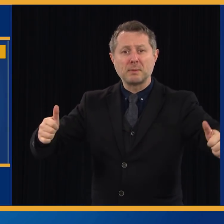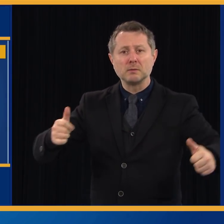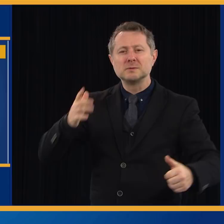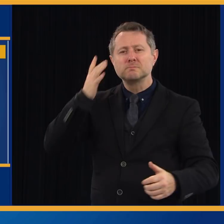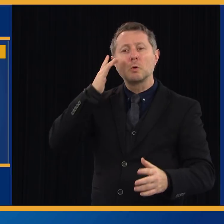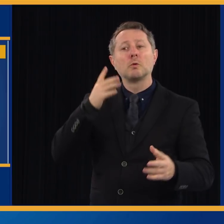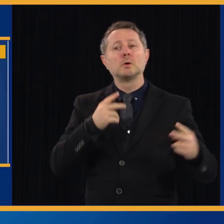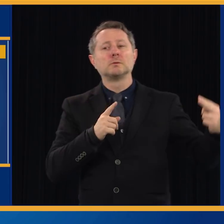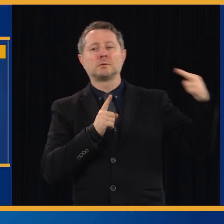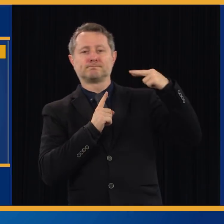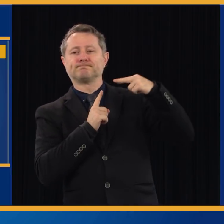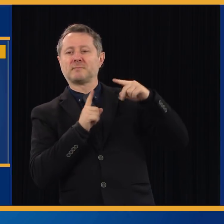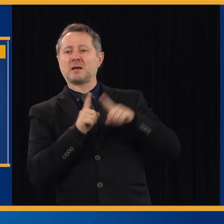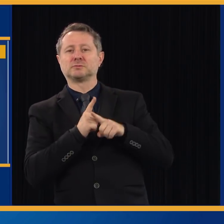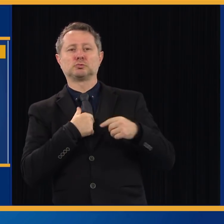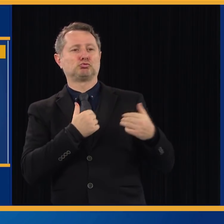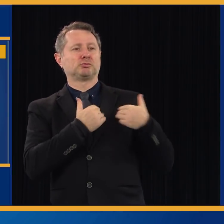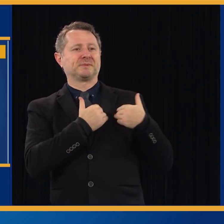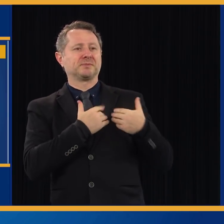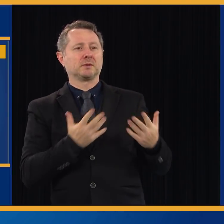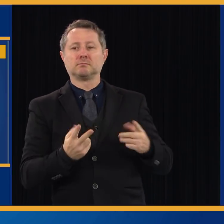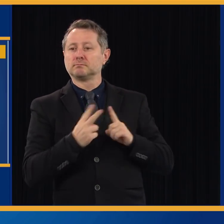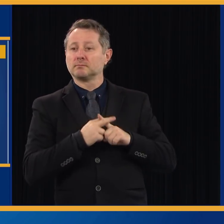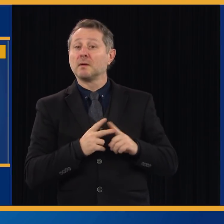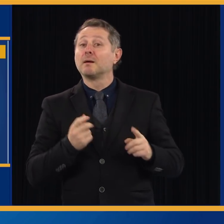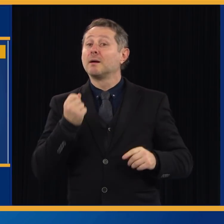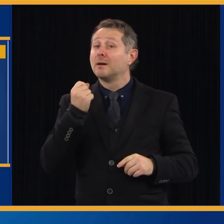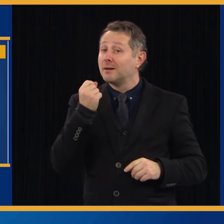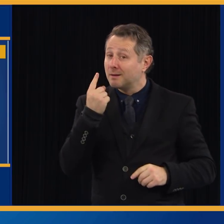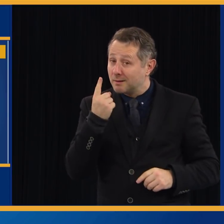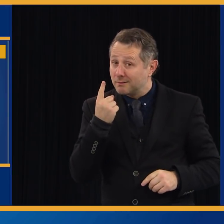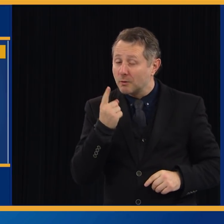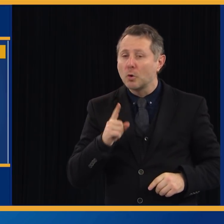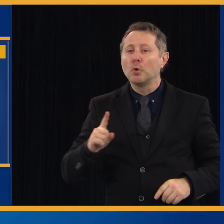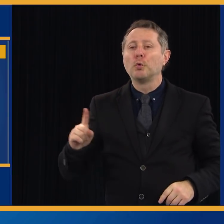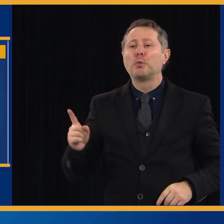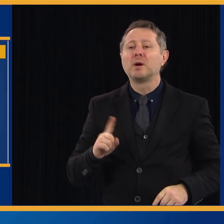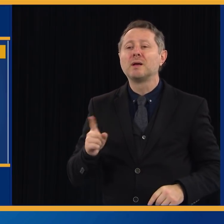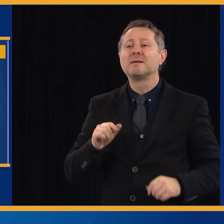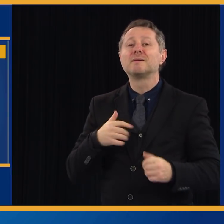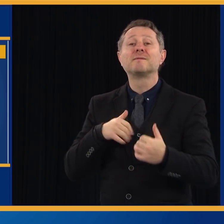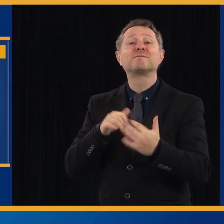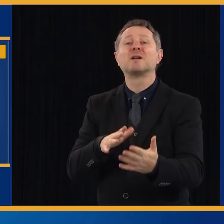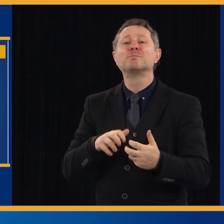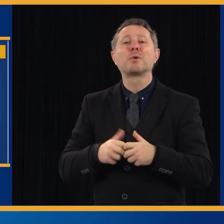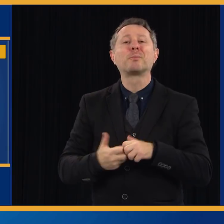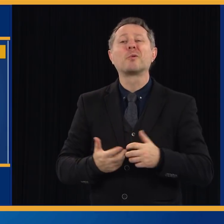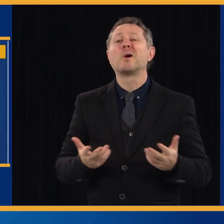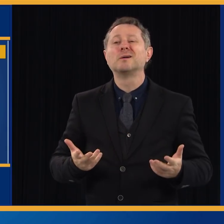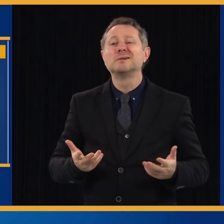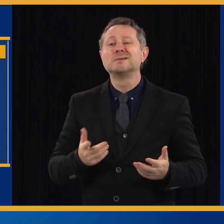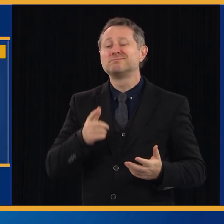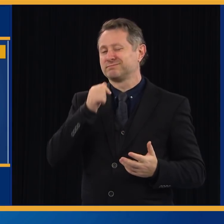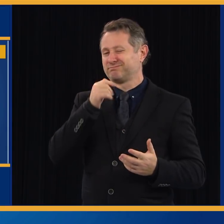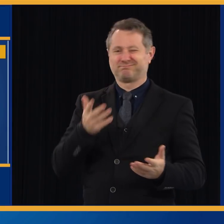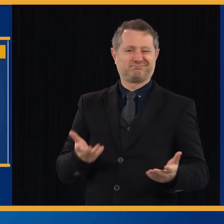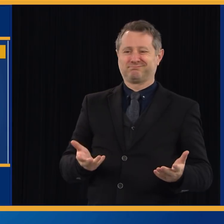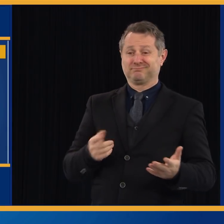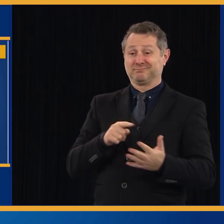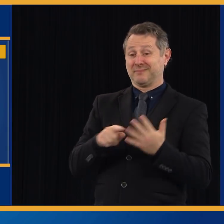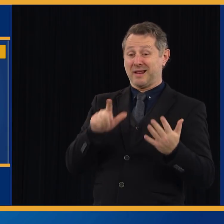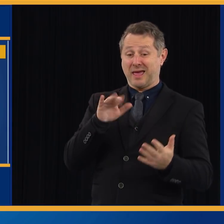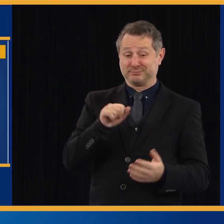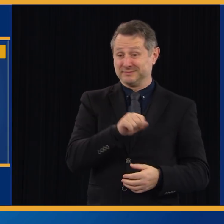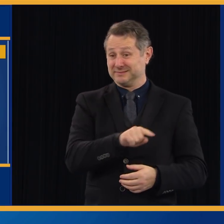responsible. Where it gets hard is when the labs that I regulate say